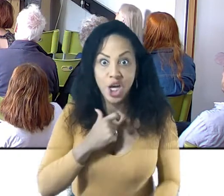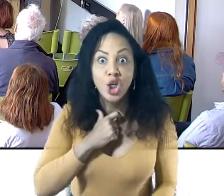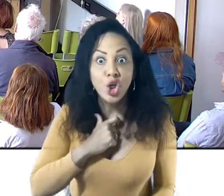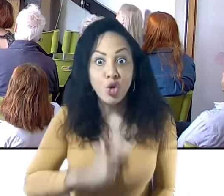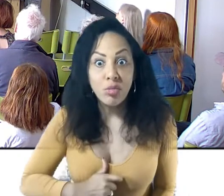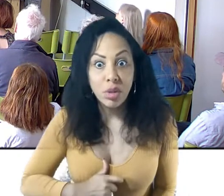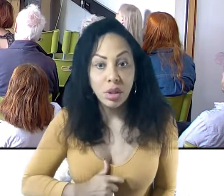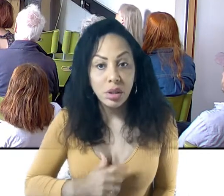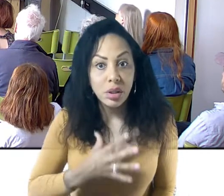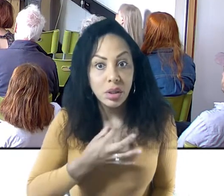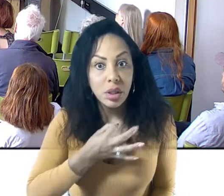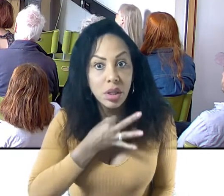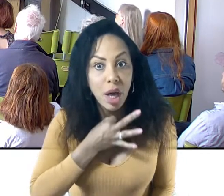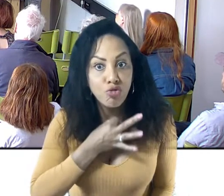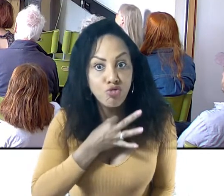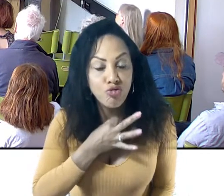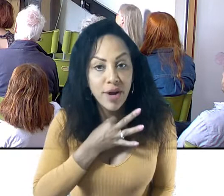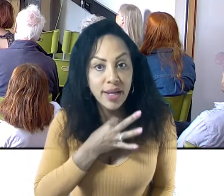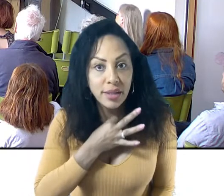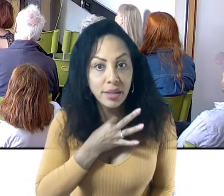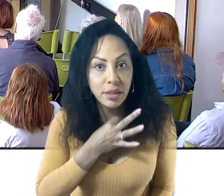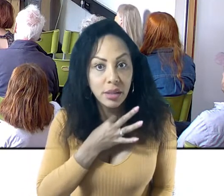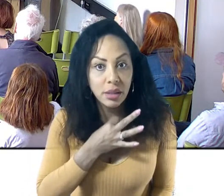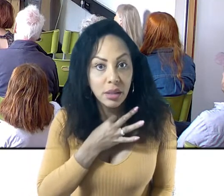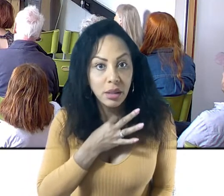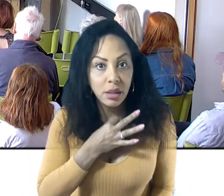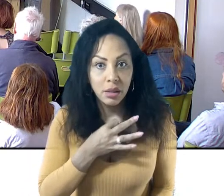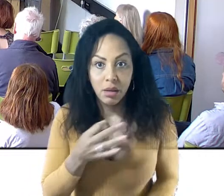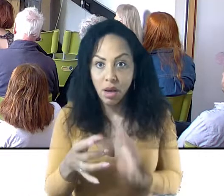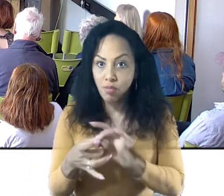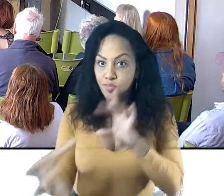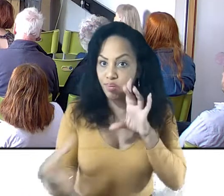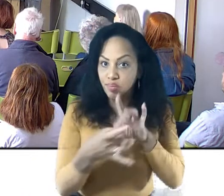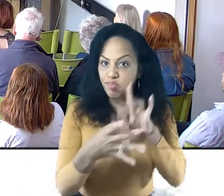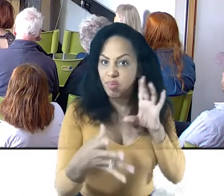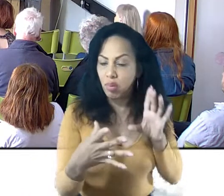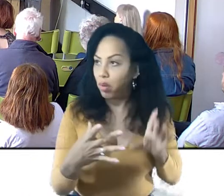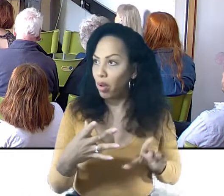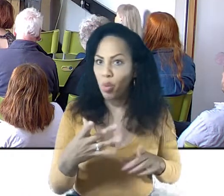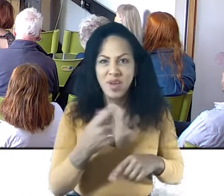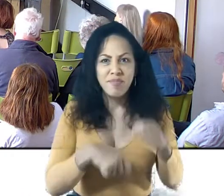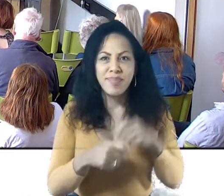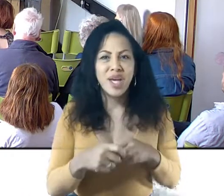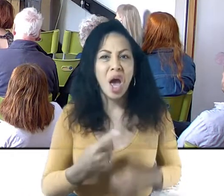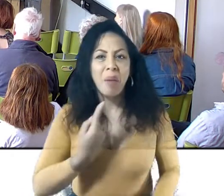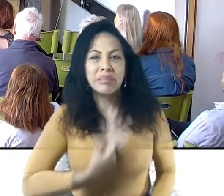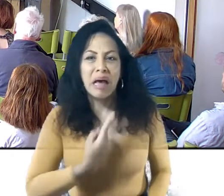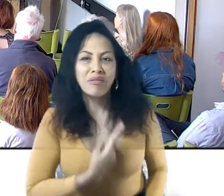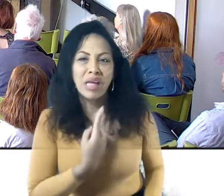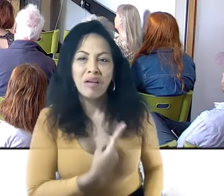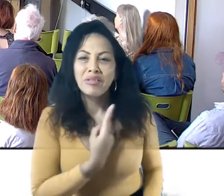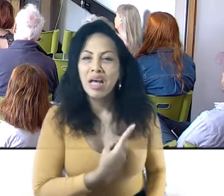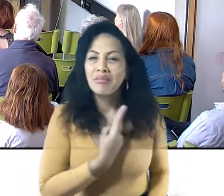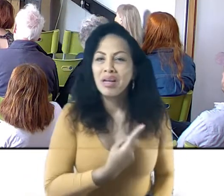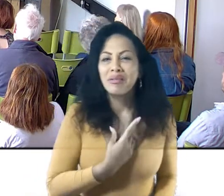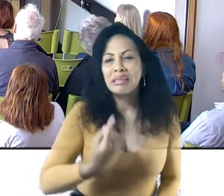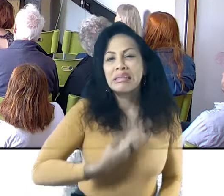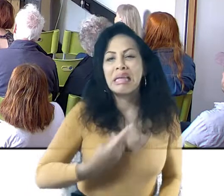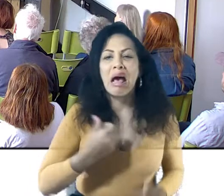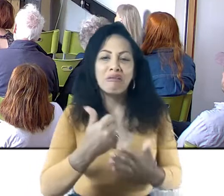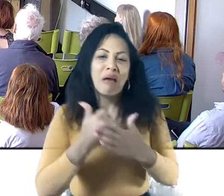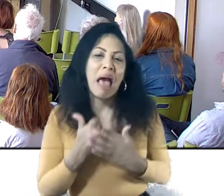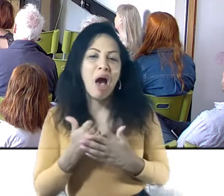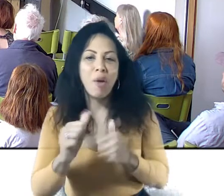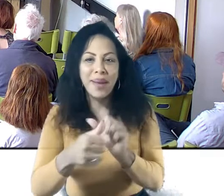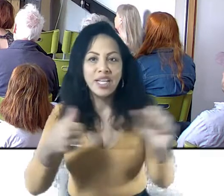of individualism where we have to sort out our problems ourselves. Self-help industry is huge. We're